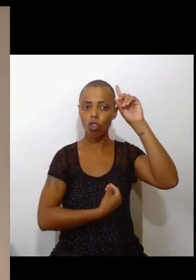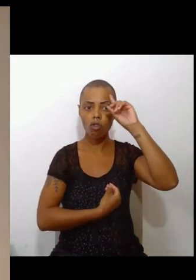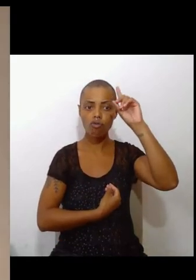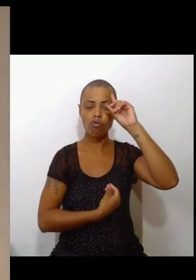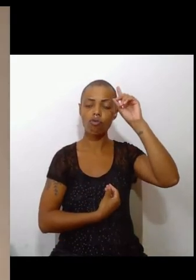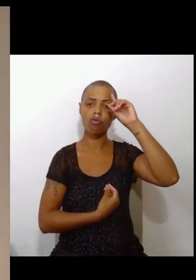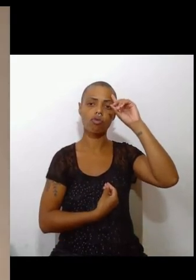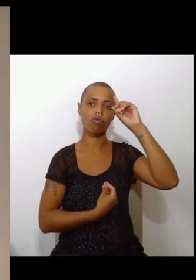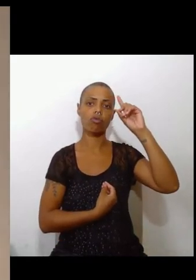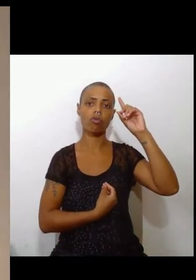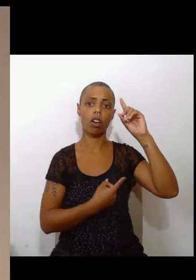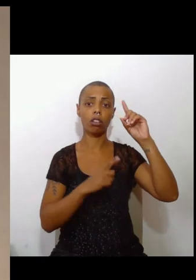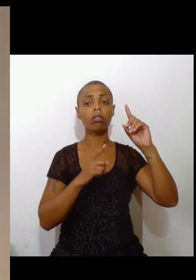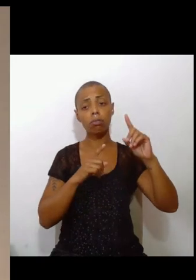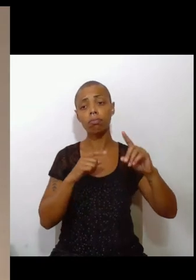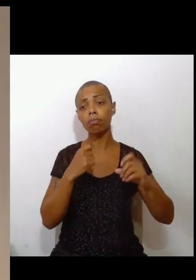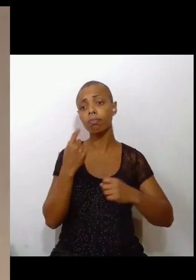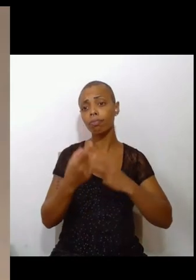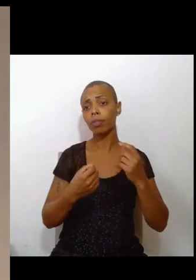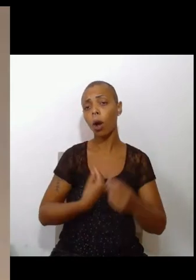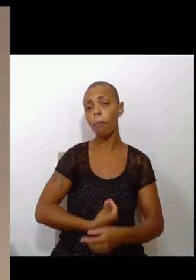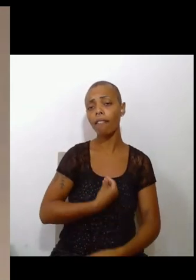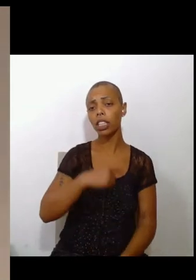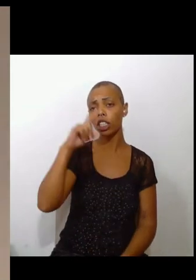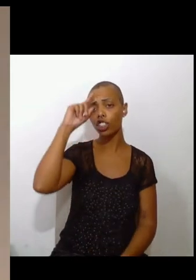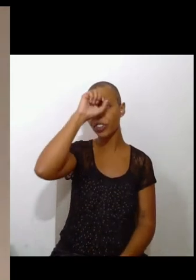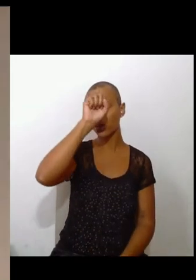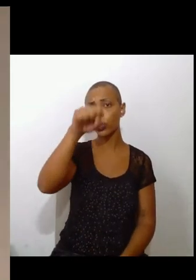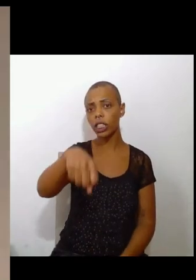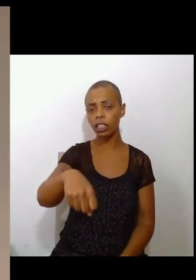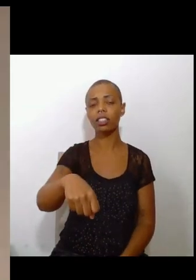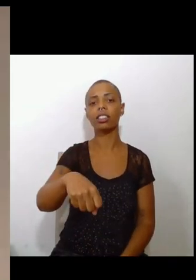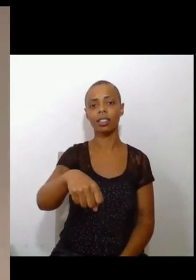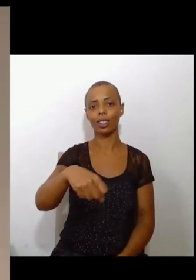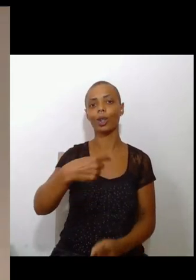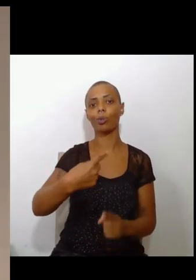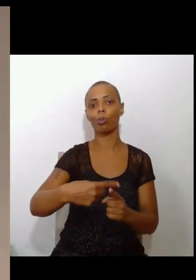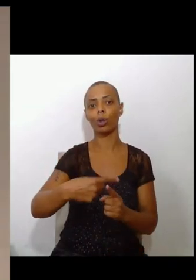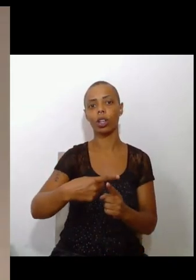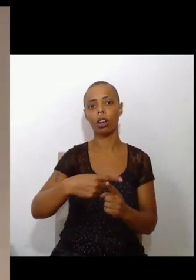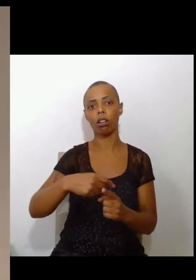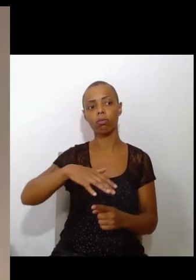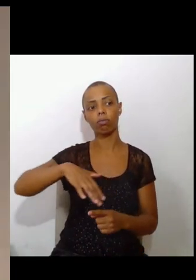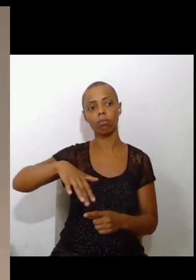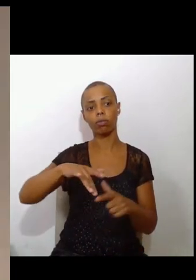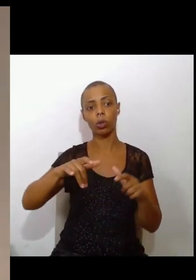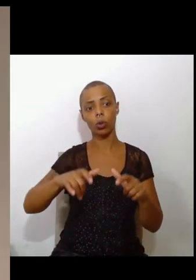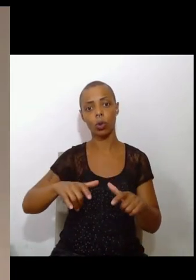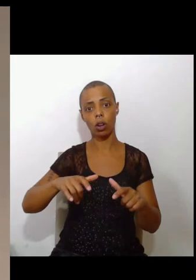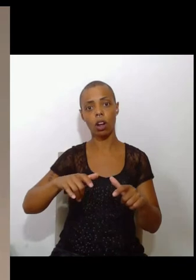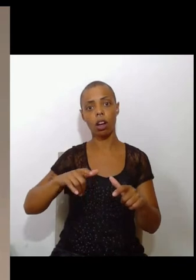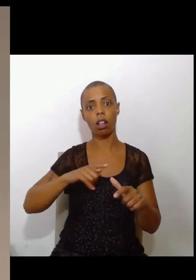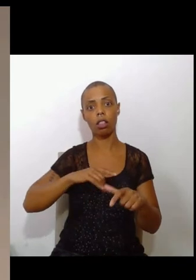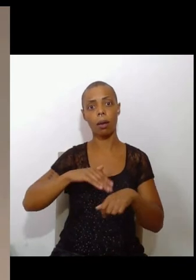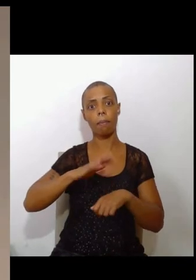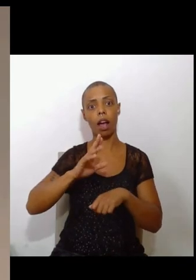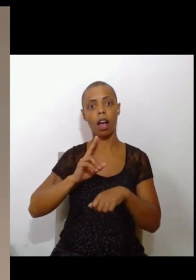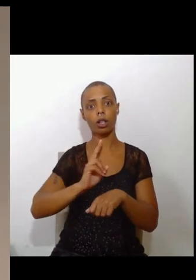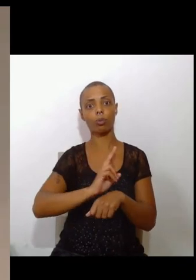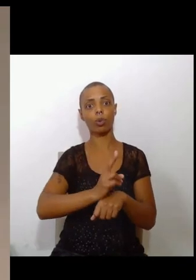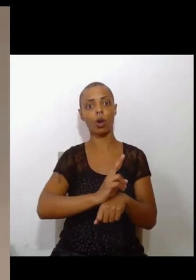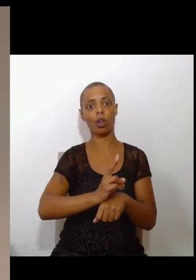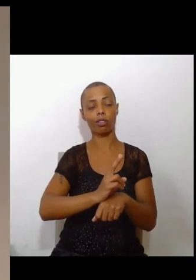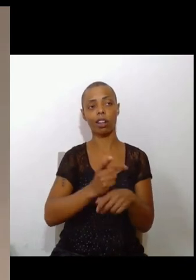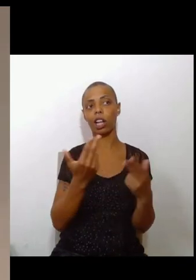it is related to my everyday life which has a lot of struggle of course because I occupy a